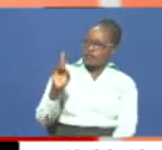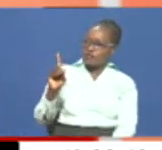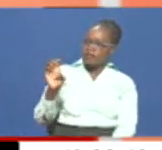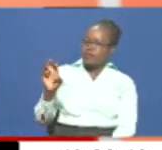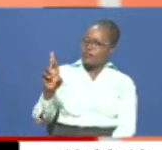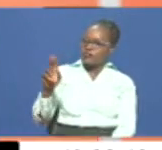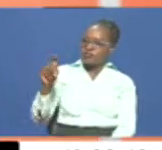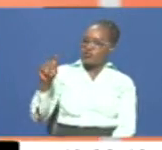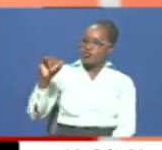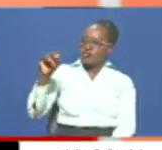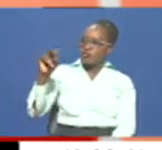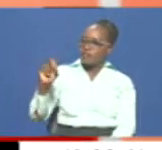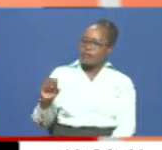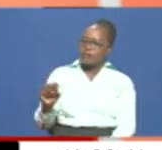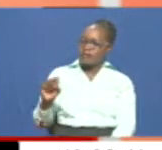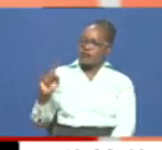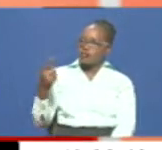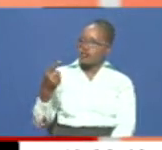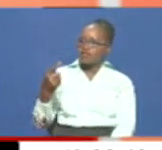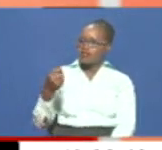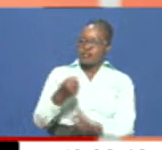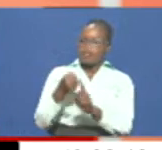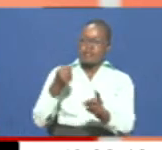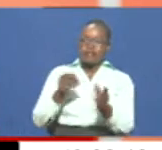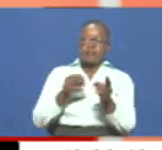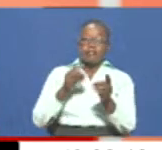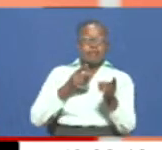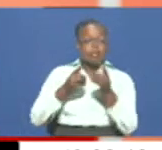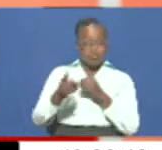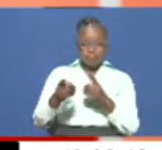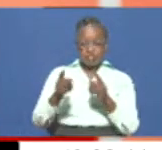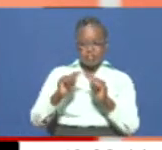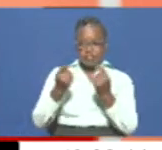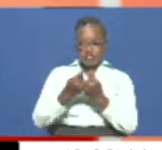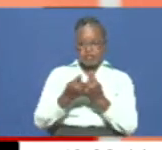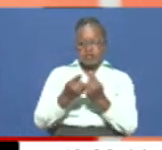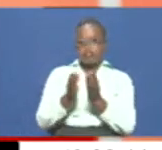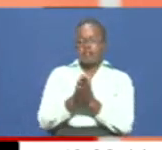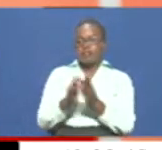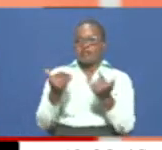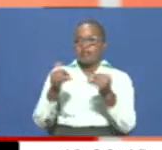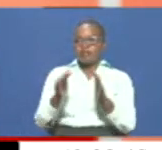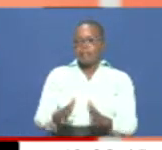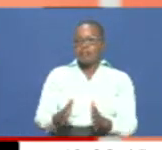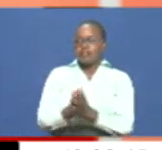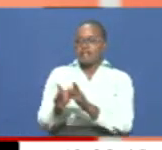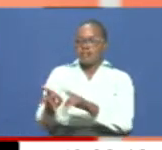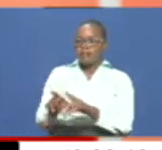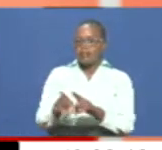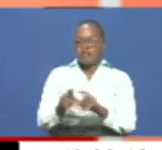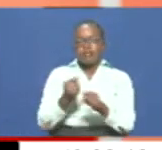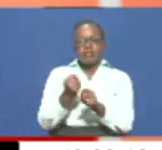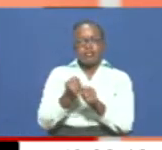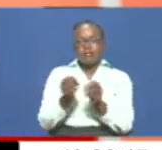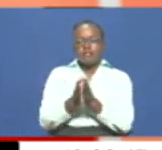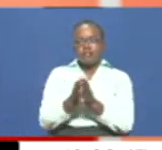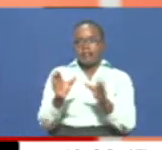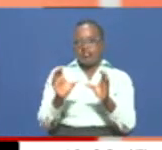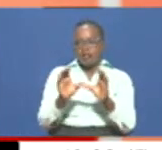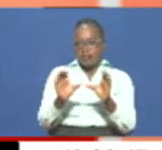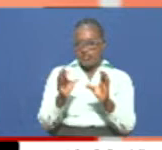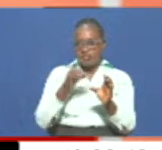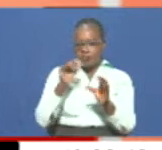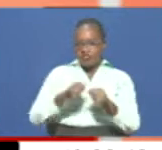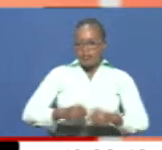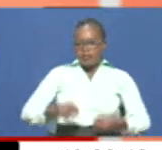directly the national team athletes or team players, and more importantly to work with the coaches within the federation so their capacity is